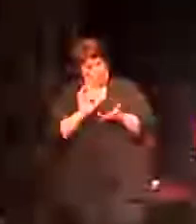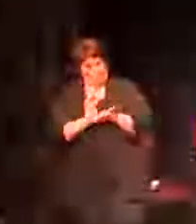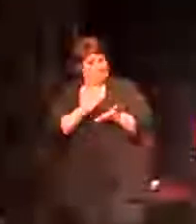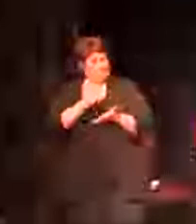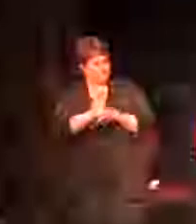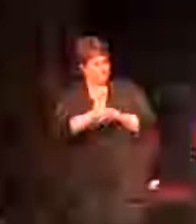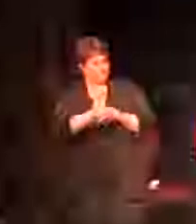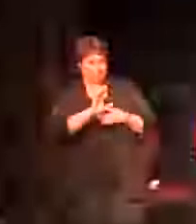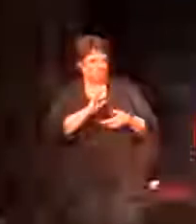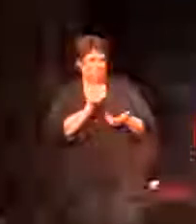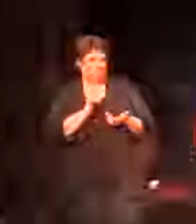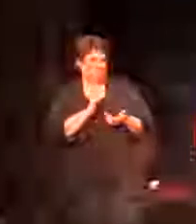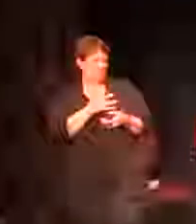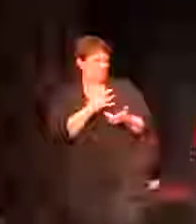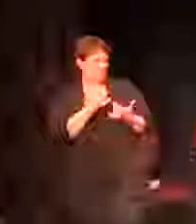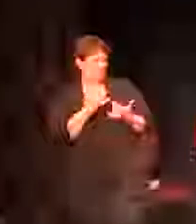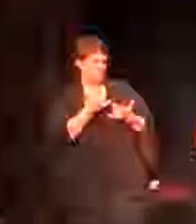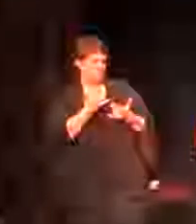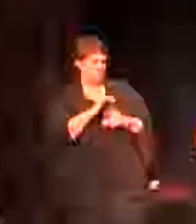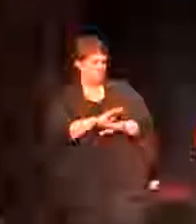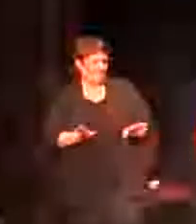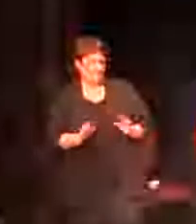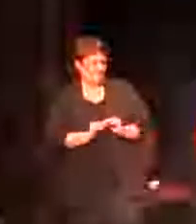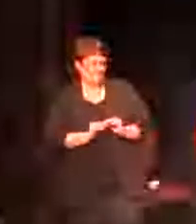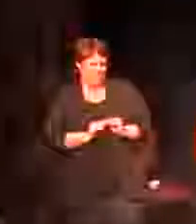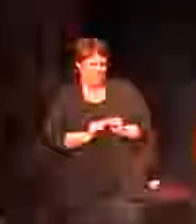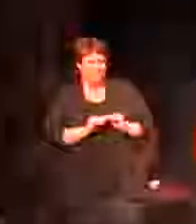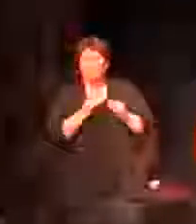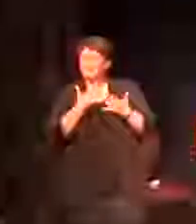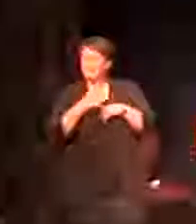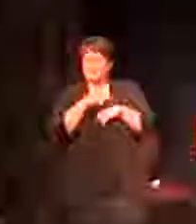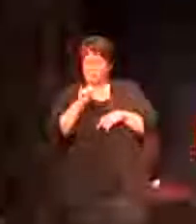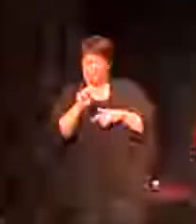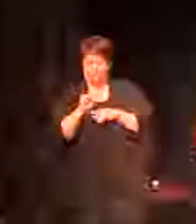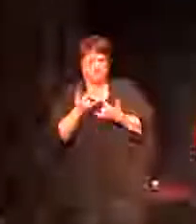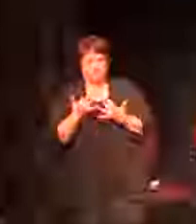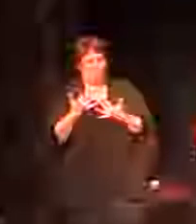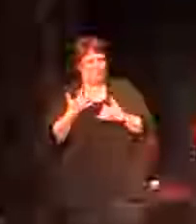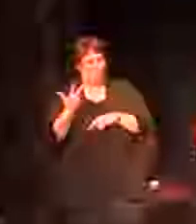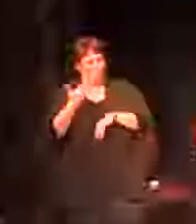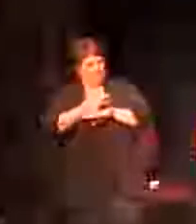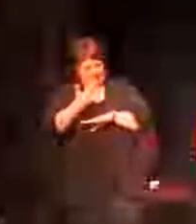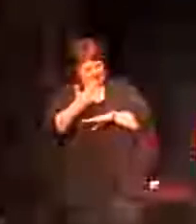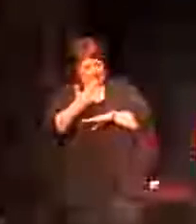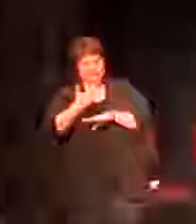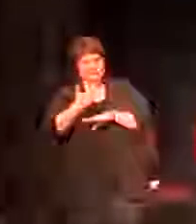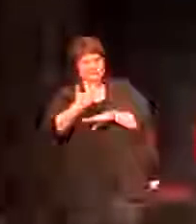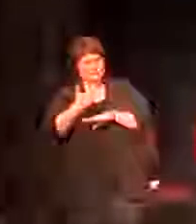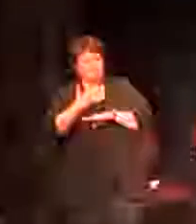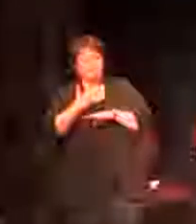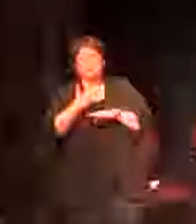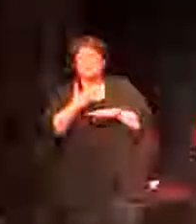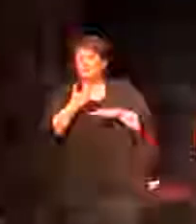feel is the case anymore either. We have a waiting period in Nova Scotia of 3 days. We get for